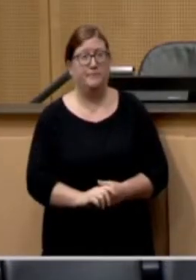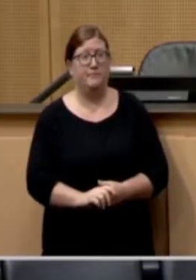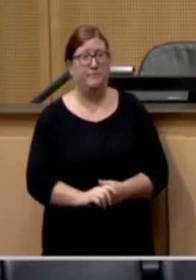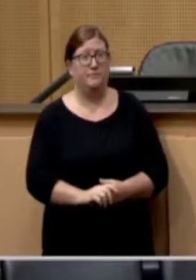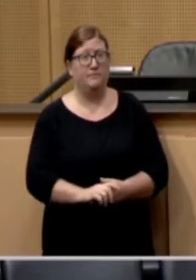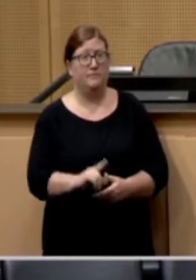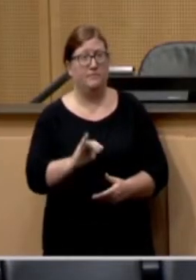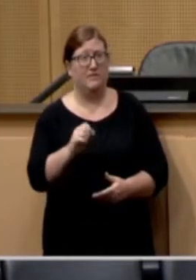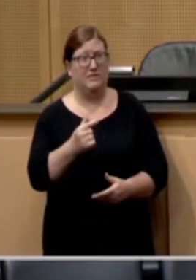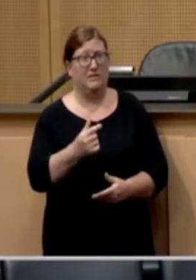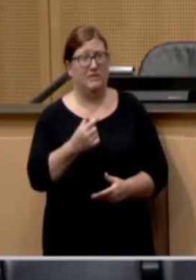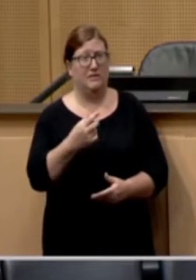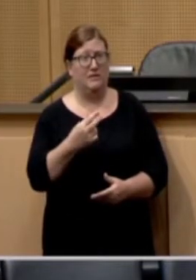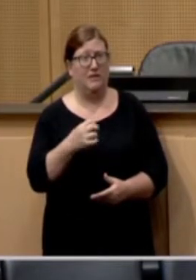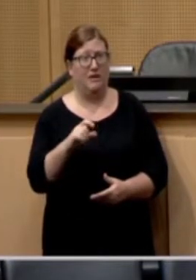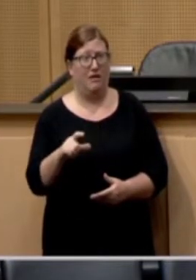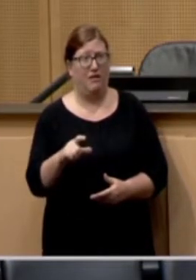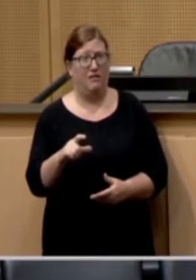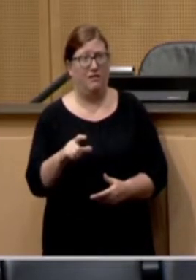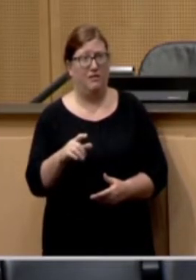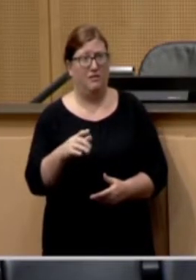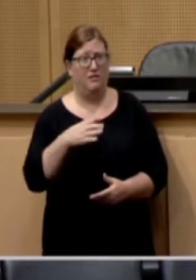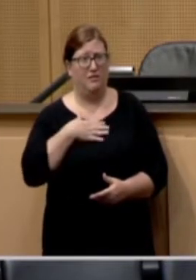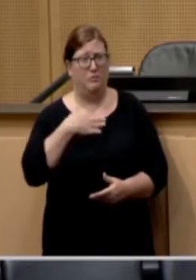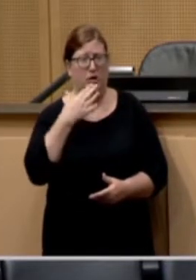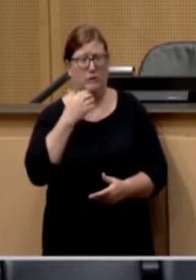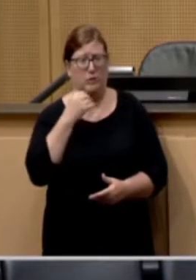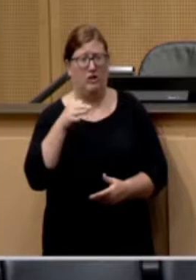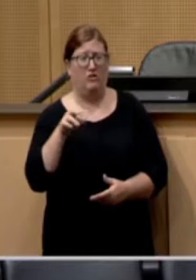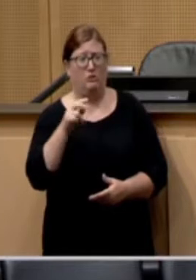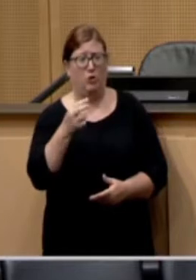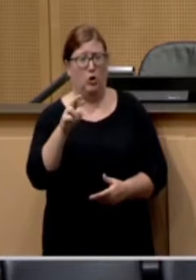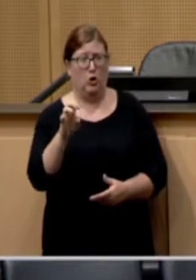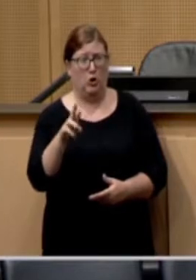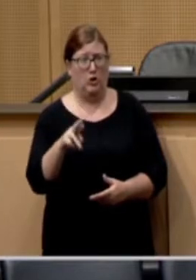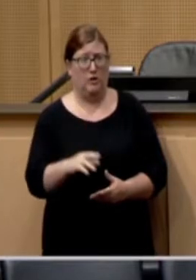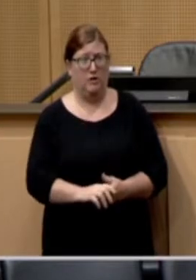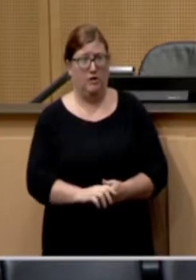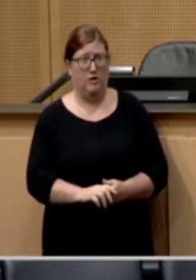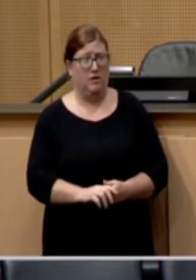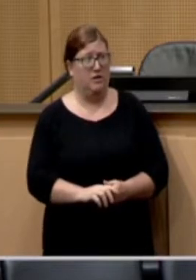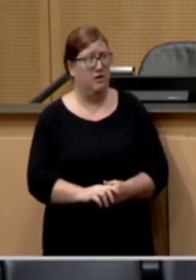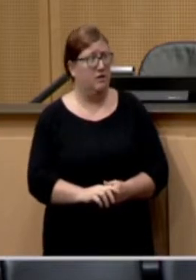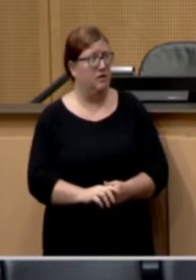Sie heil, my sweet Führer. Yeah.